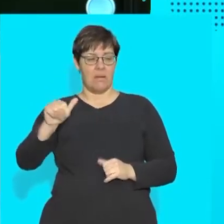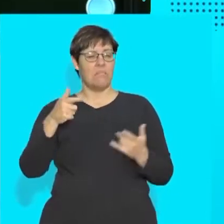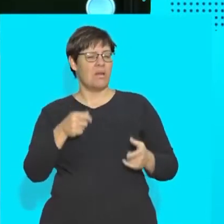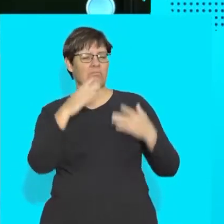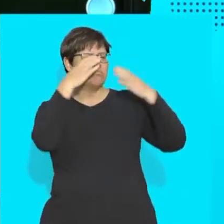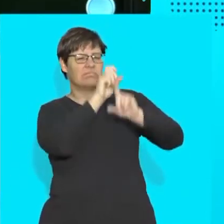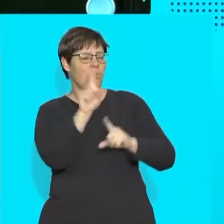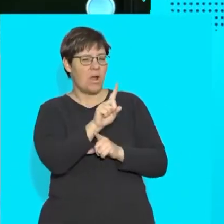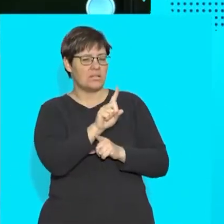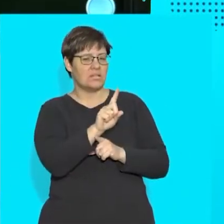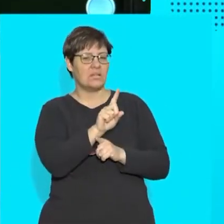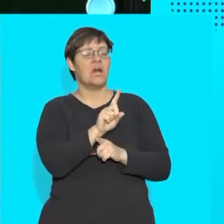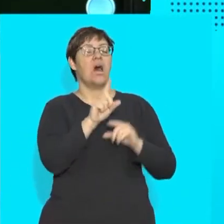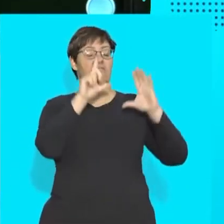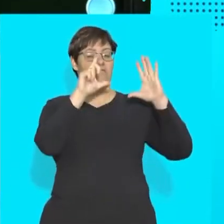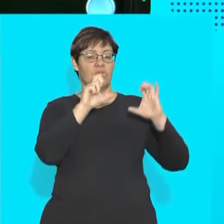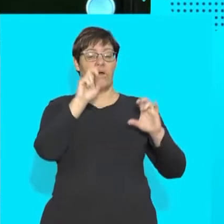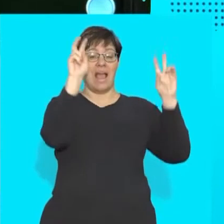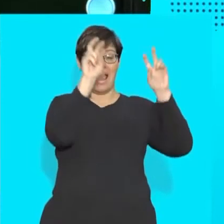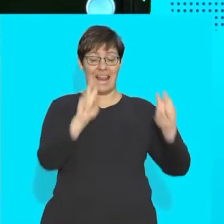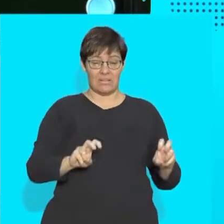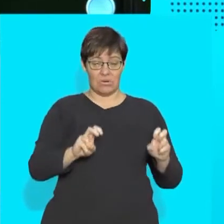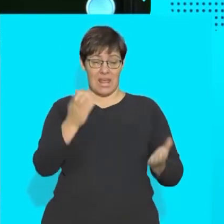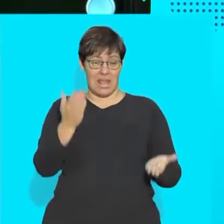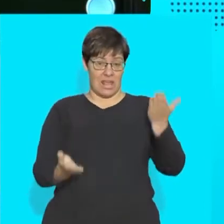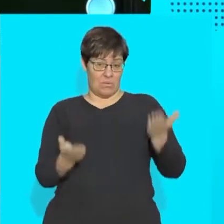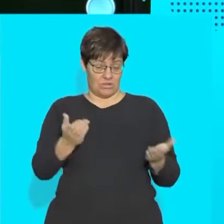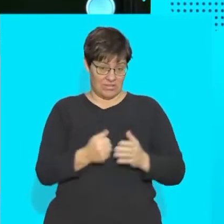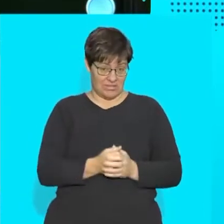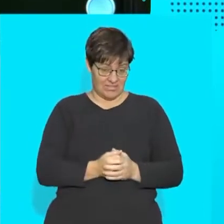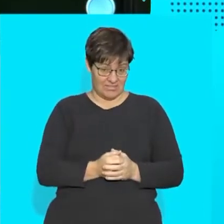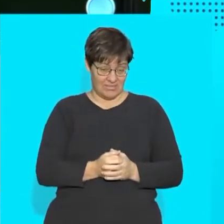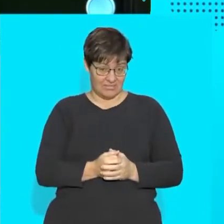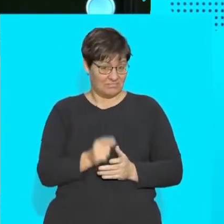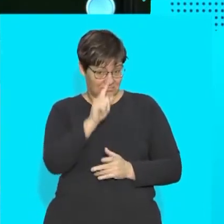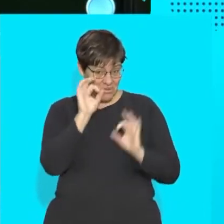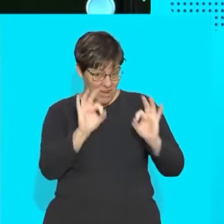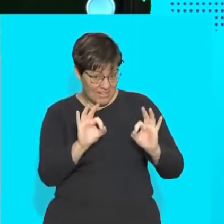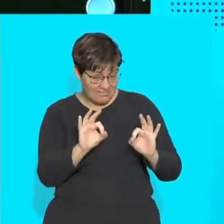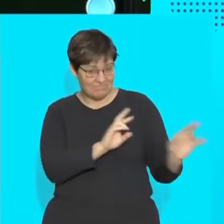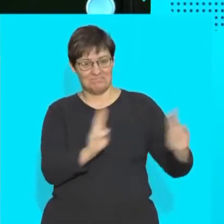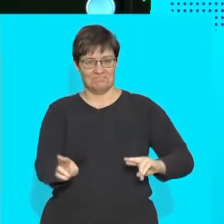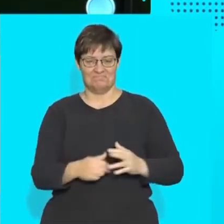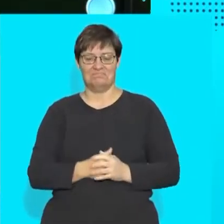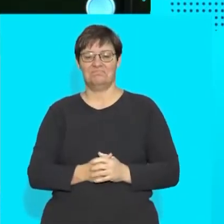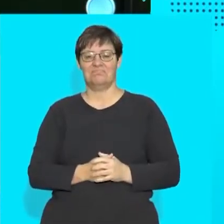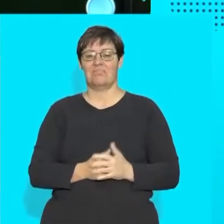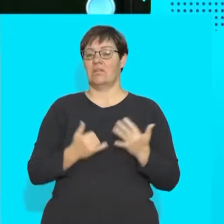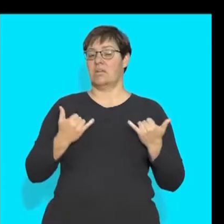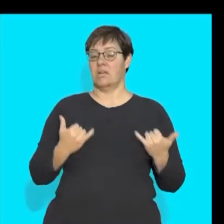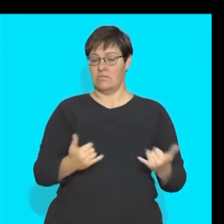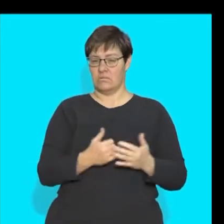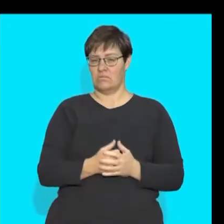is the photoelectric equation. Hope you got your heads with you. Let's go.